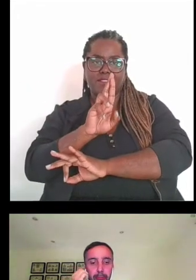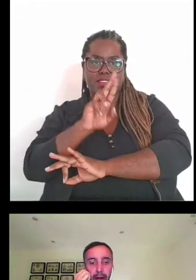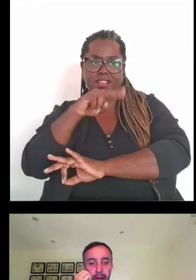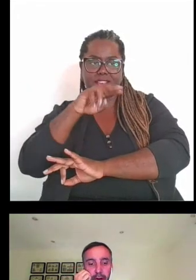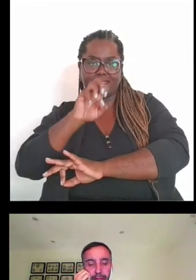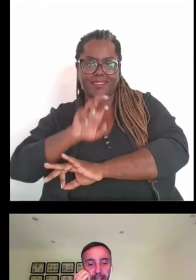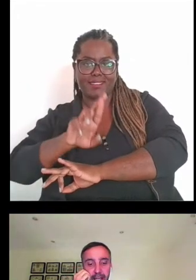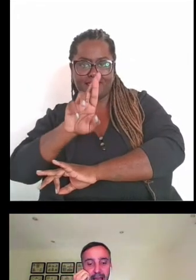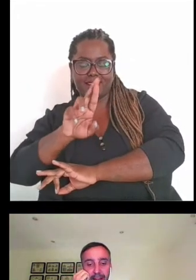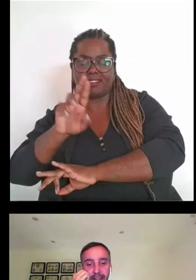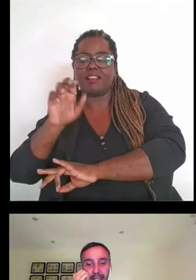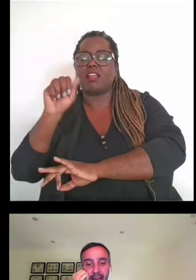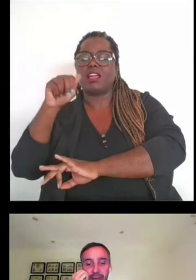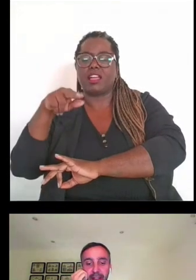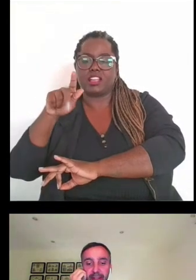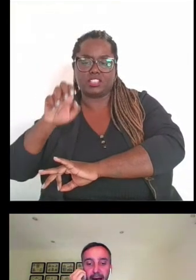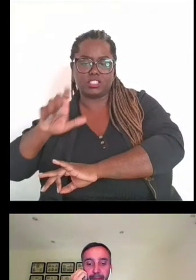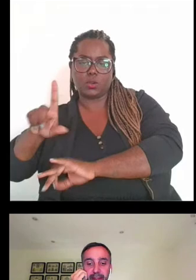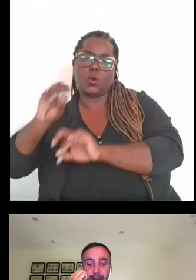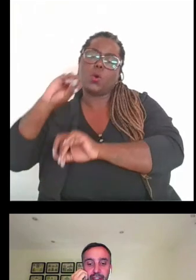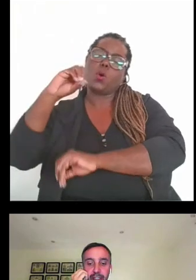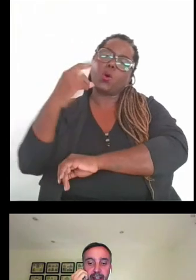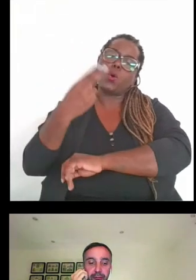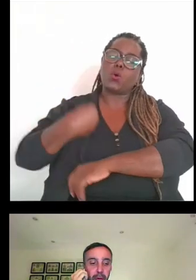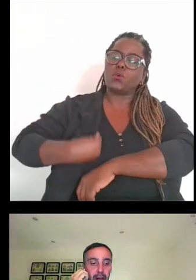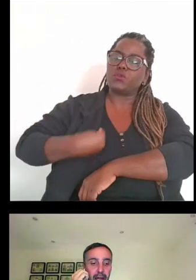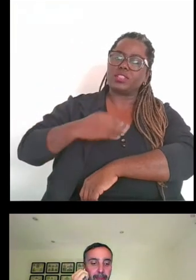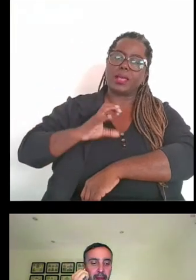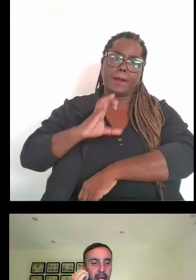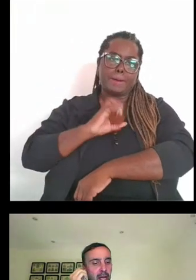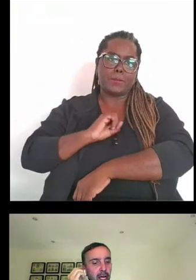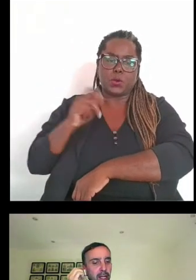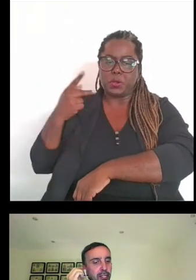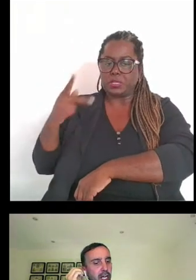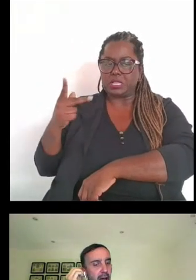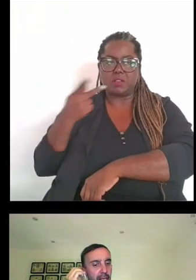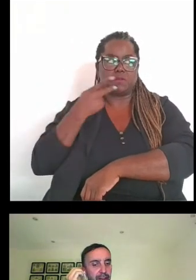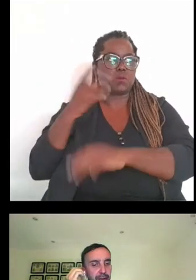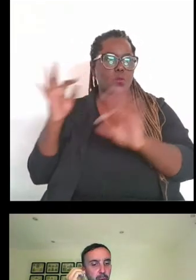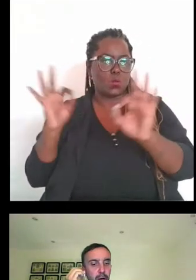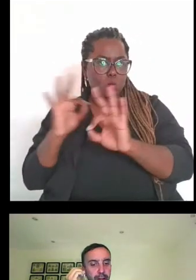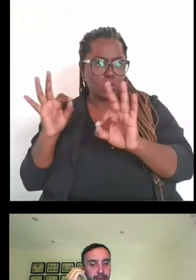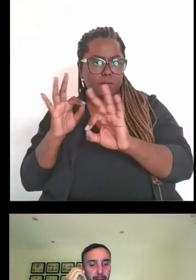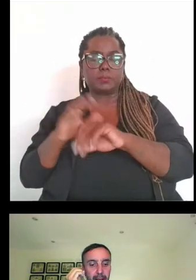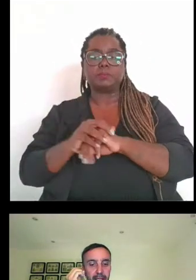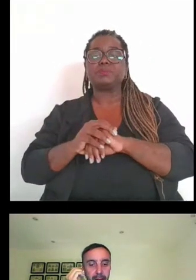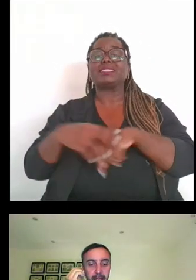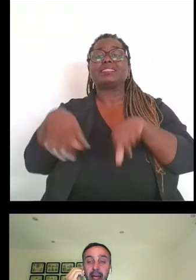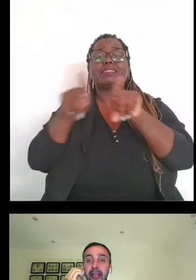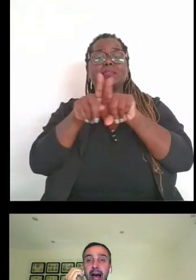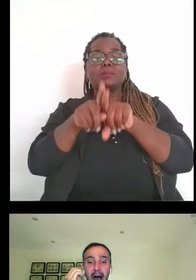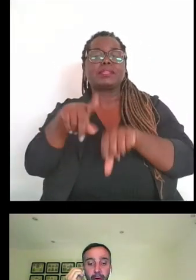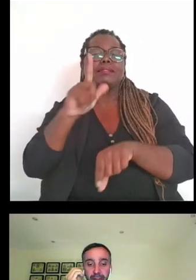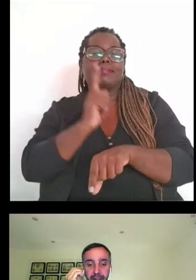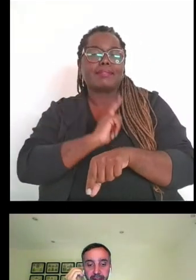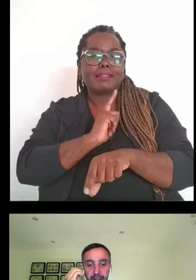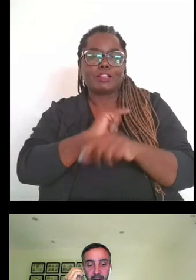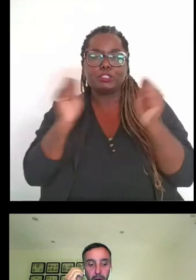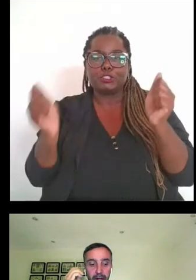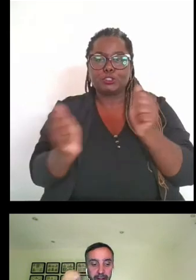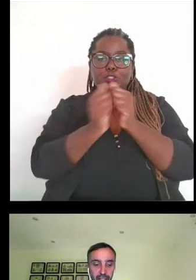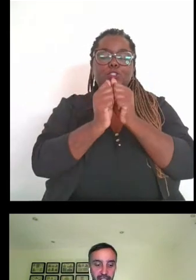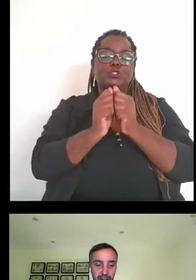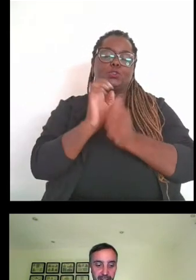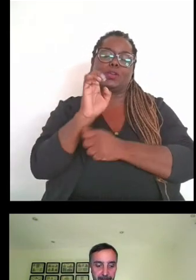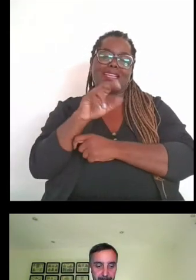the accompanying paragraphical essay dresses up the subject in the formula the clients were his family the houses